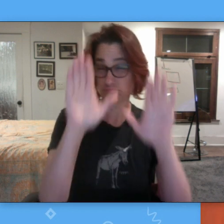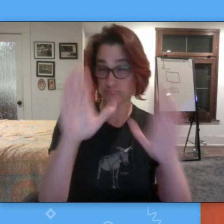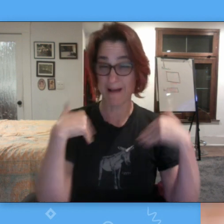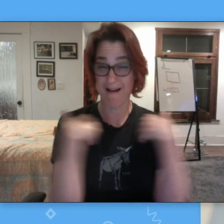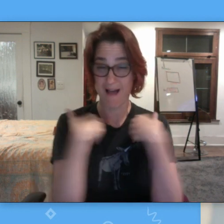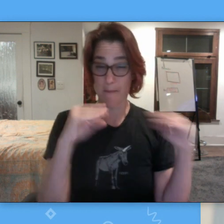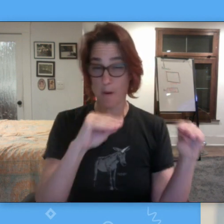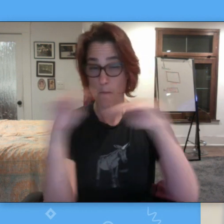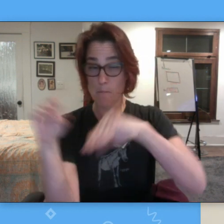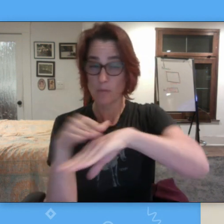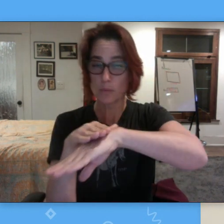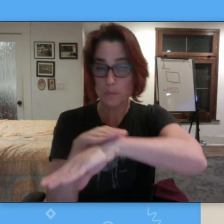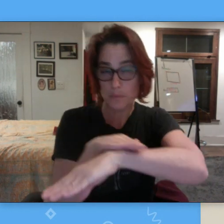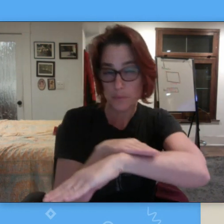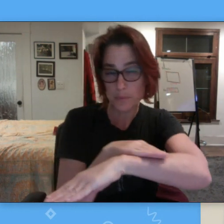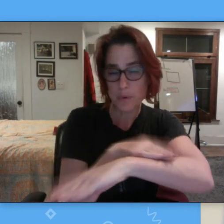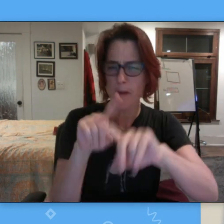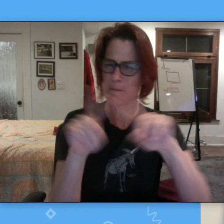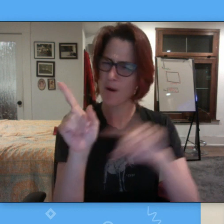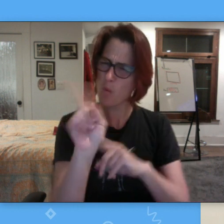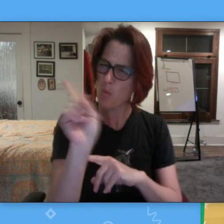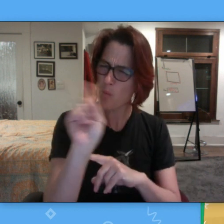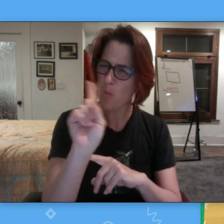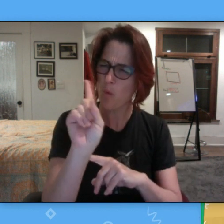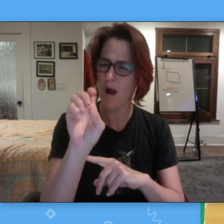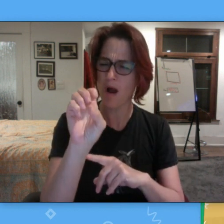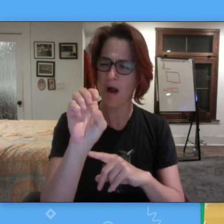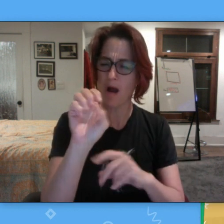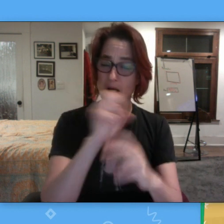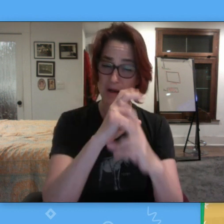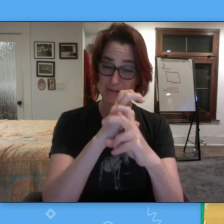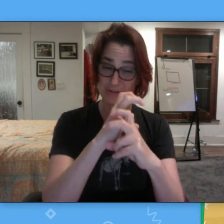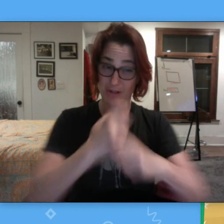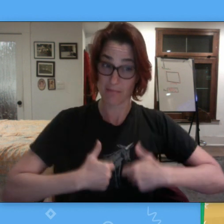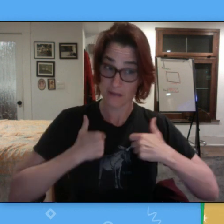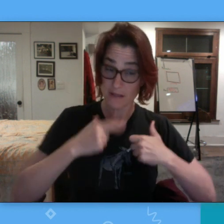really slow. But where does a sloth live? The desert?